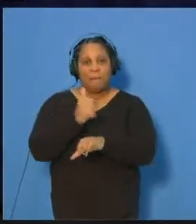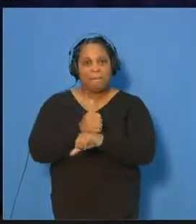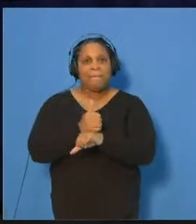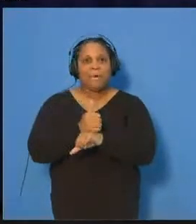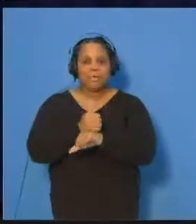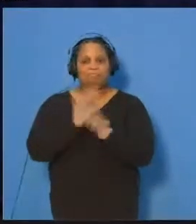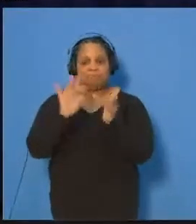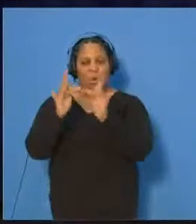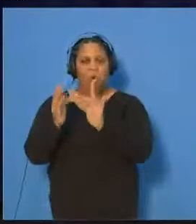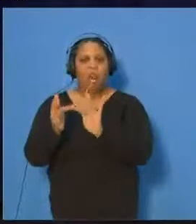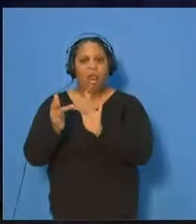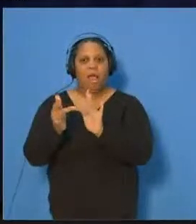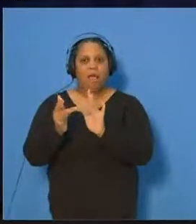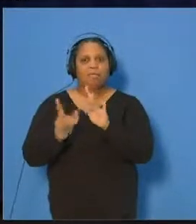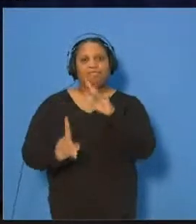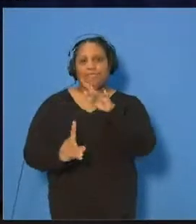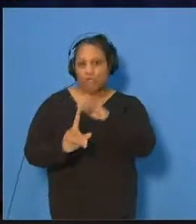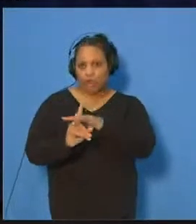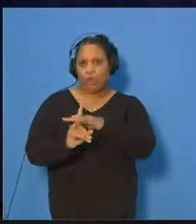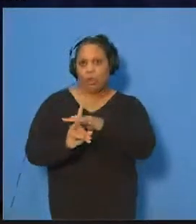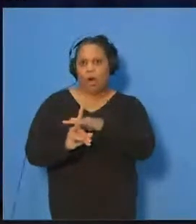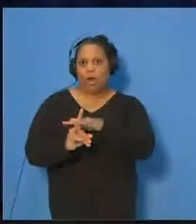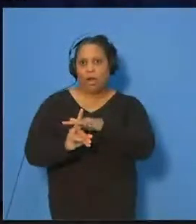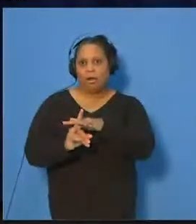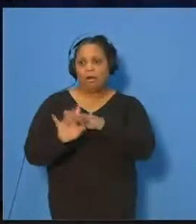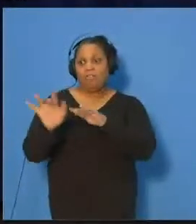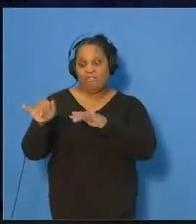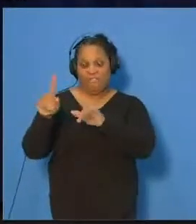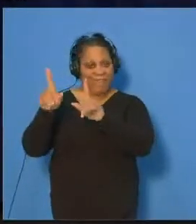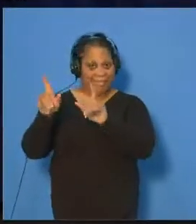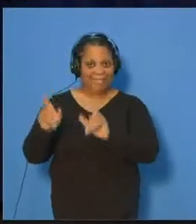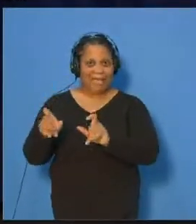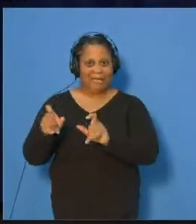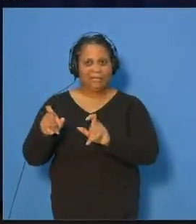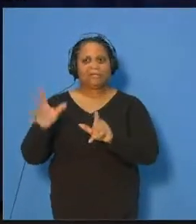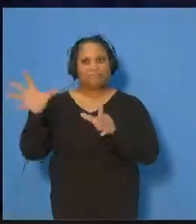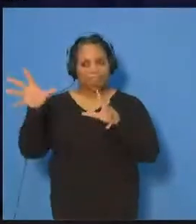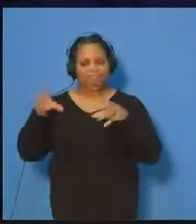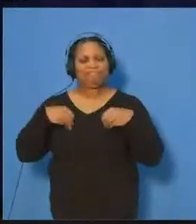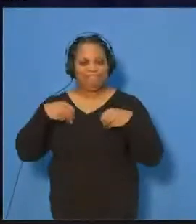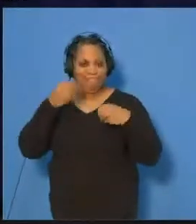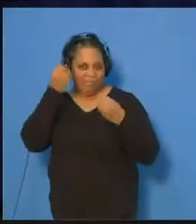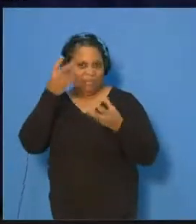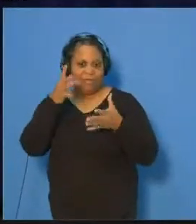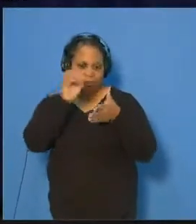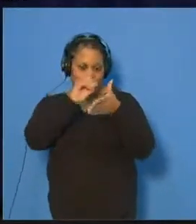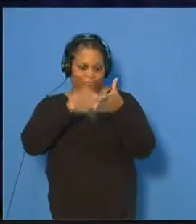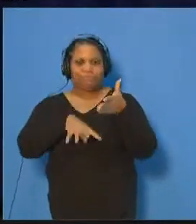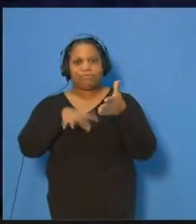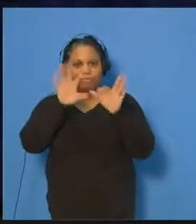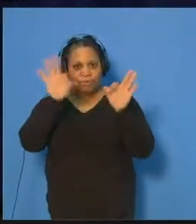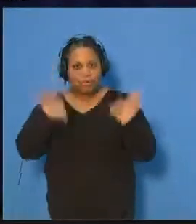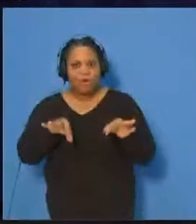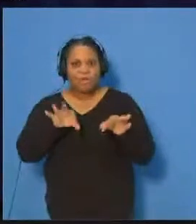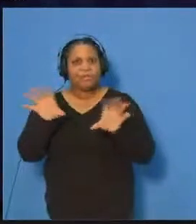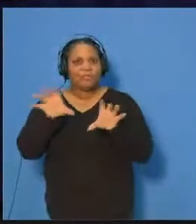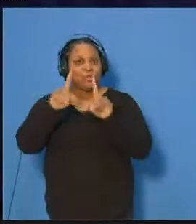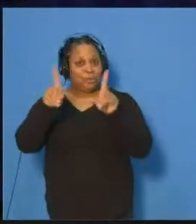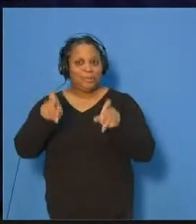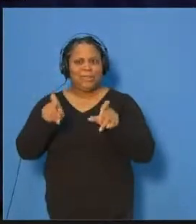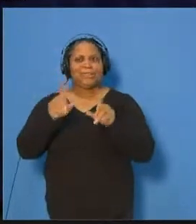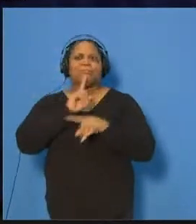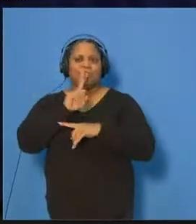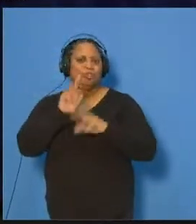thing online and show up for the particular test. They'll take your information, fill out the form, do your test, and make sure that it's